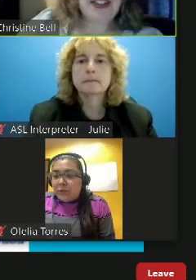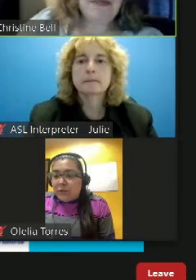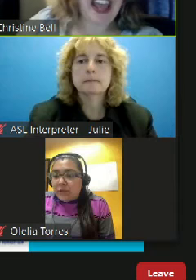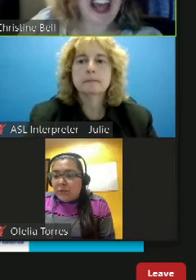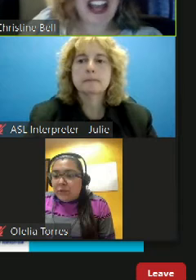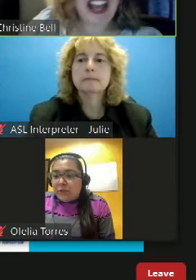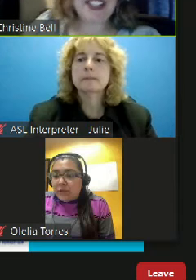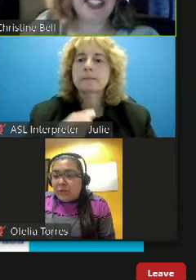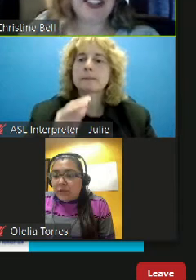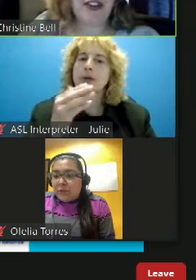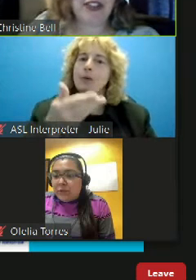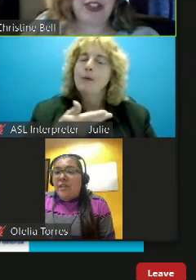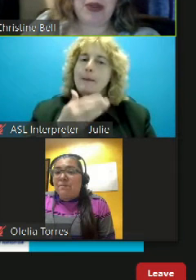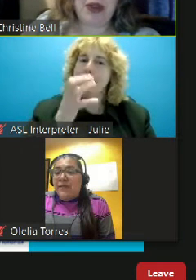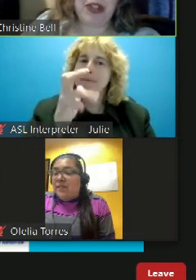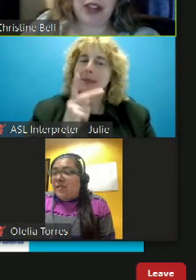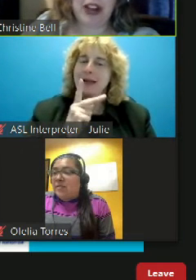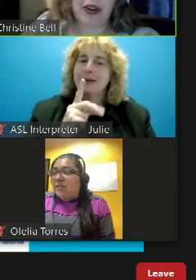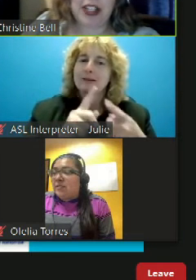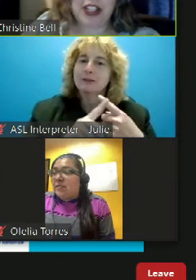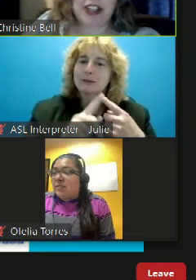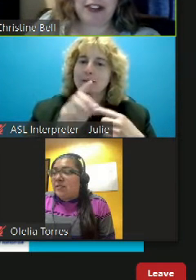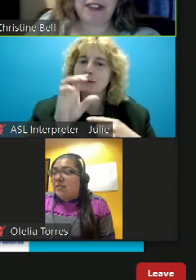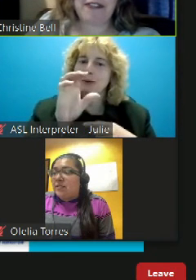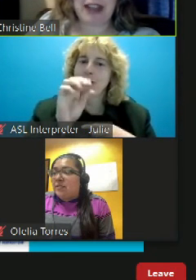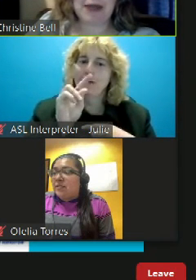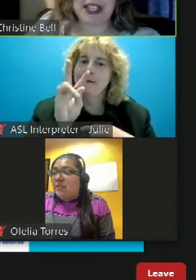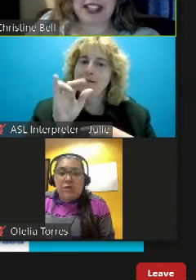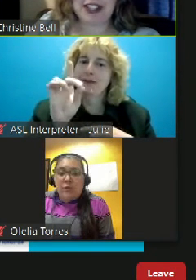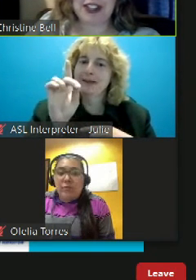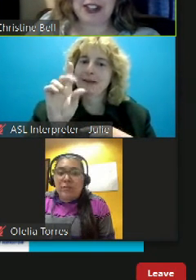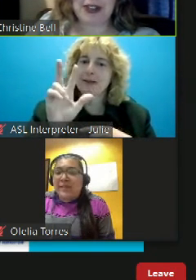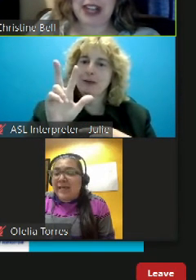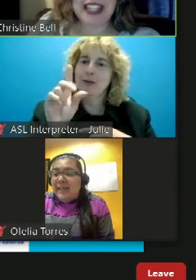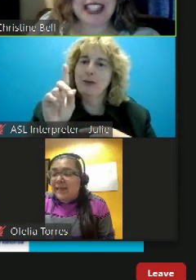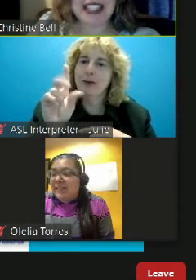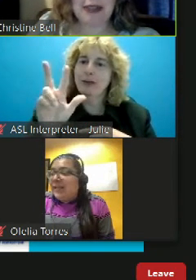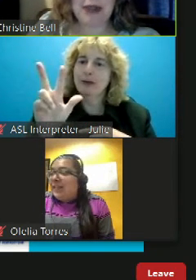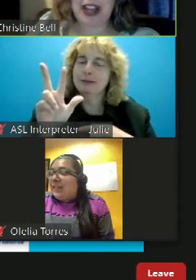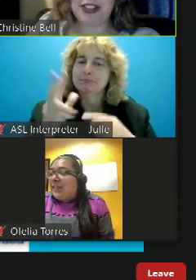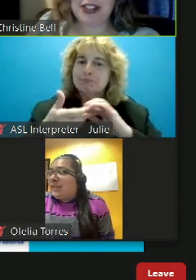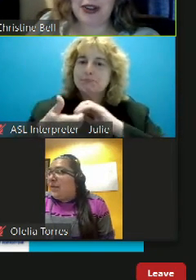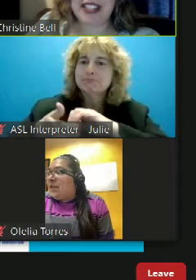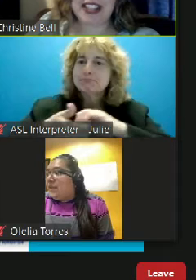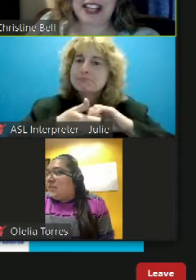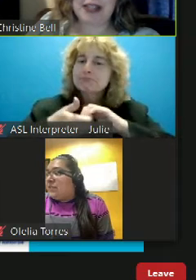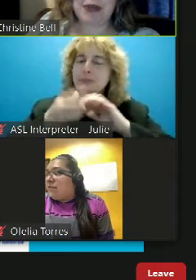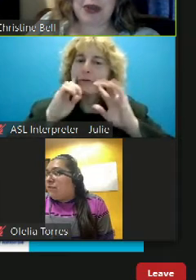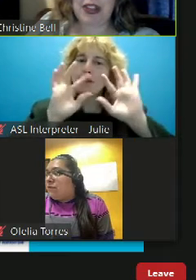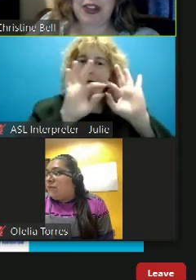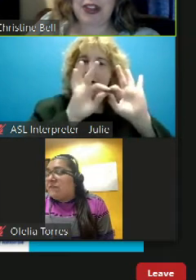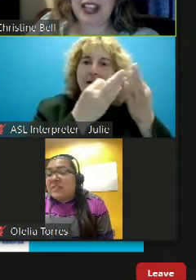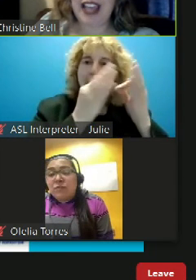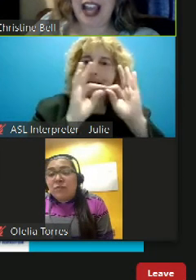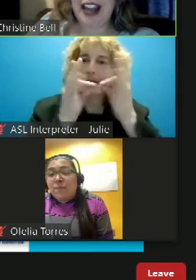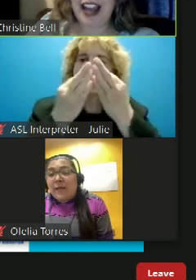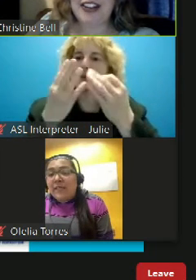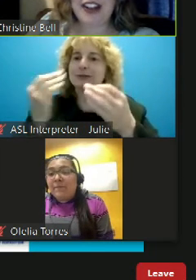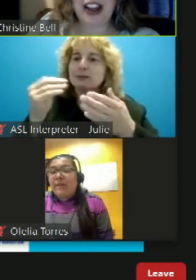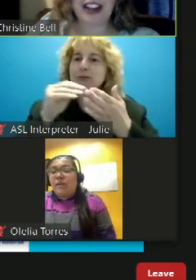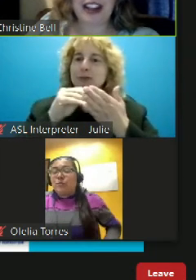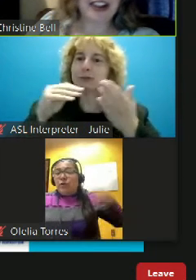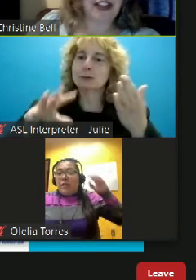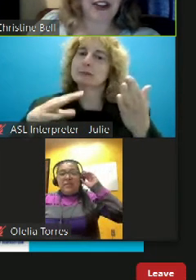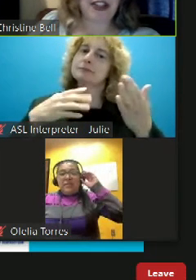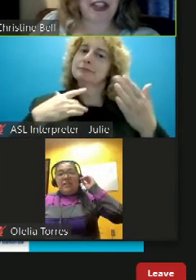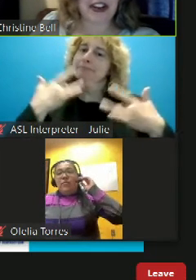Welcome back to COVID 313 Coalition for Families and Students. We are so excited to be with you again